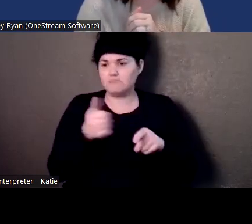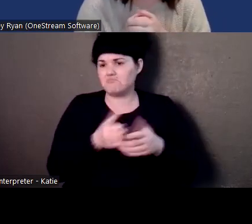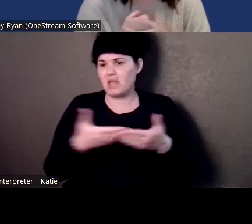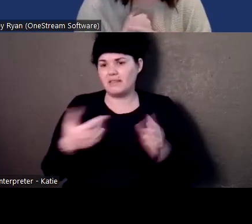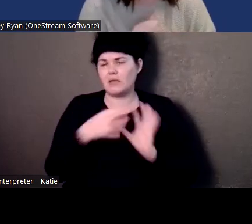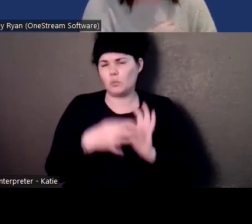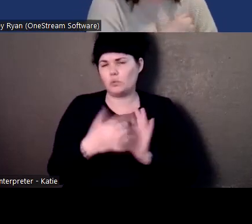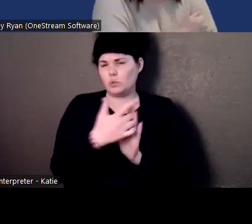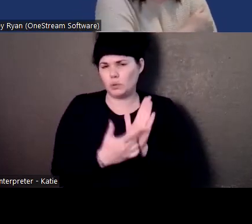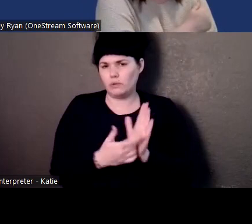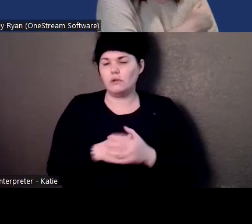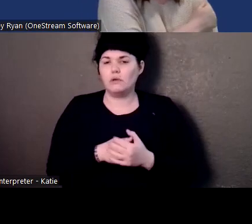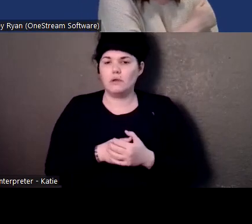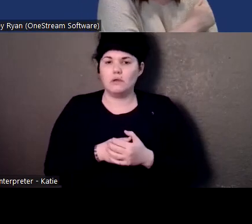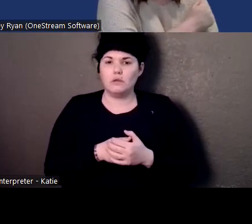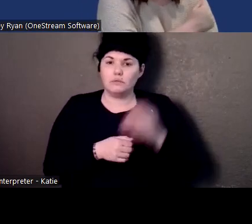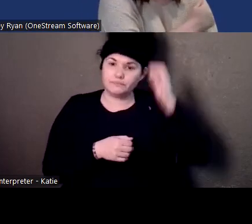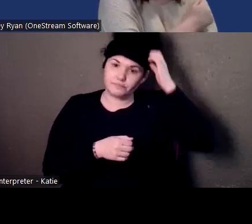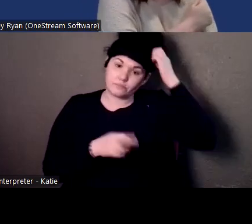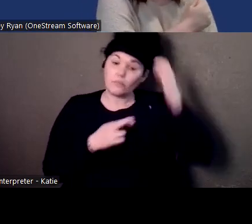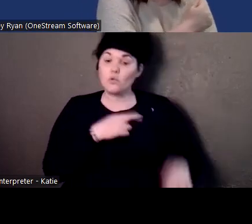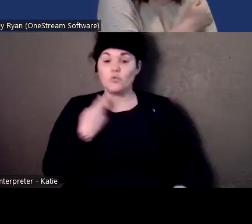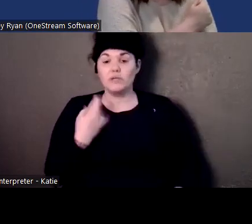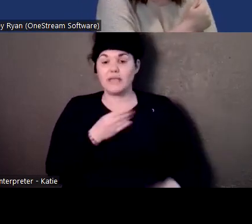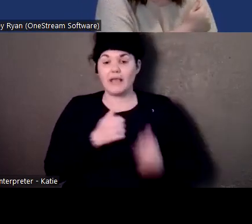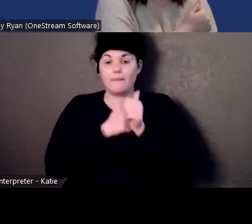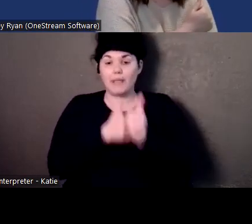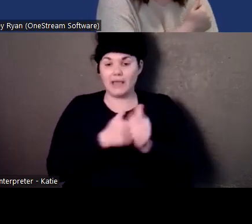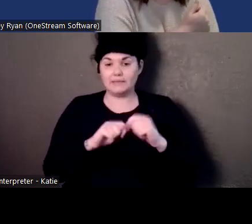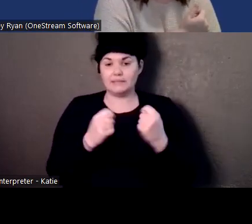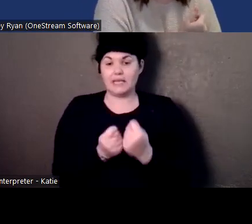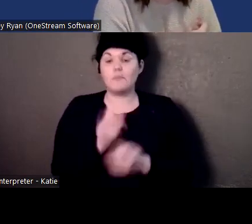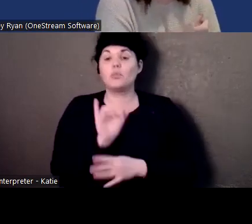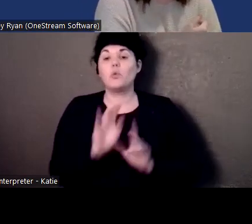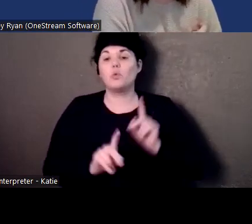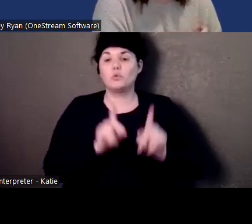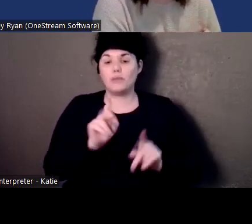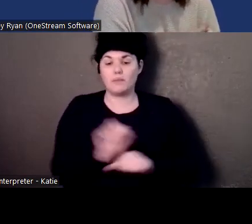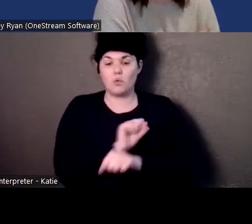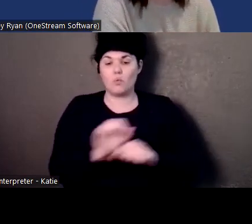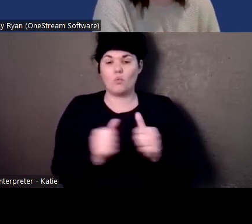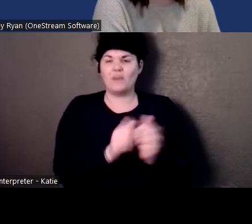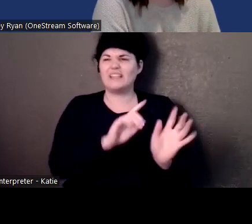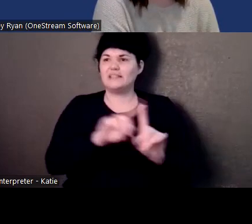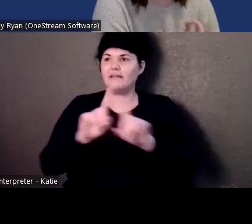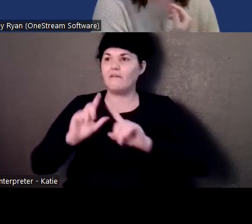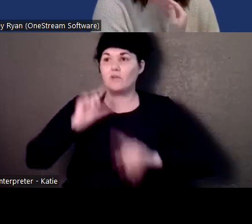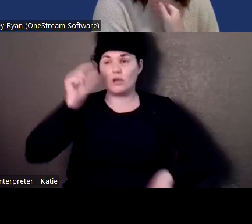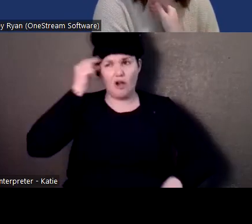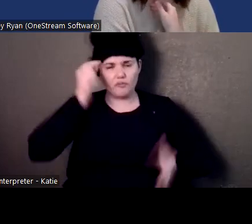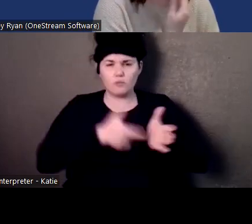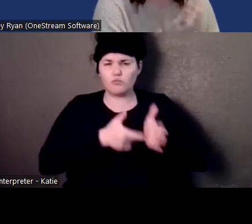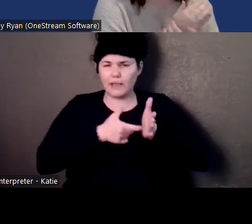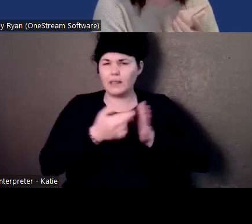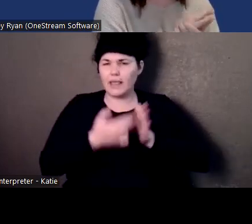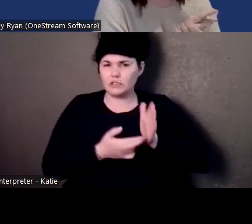perspective. Our risk and compliance team. So those are individuals that are working with different government regulations to ensure that